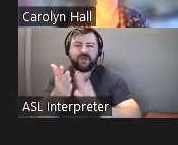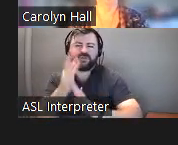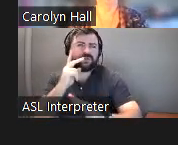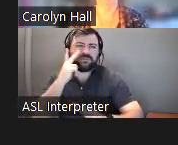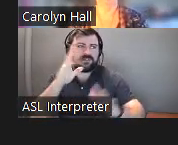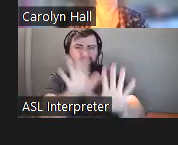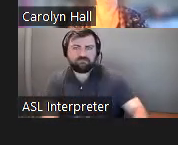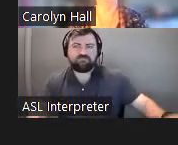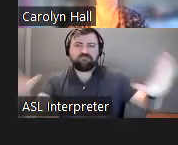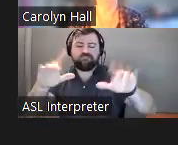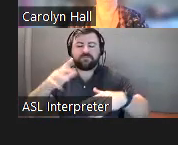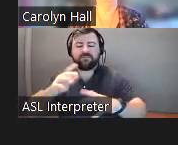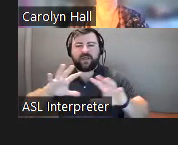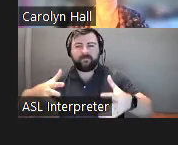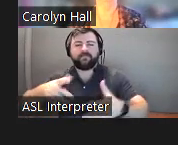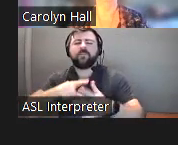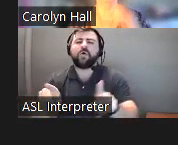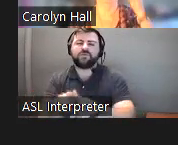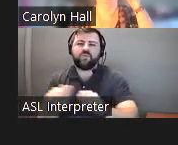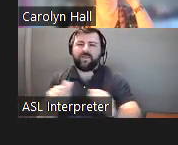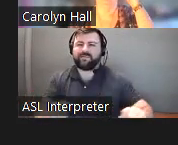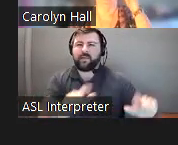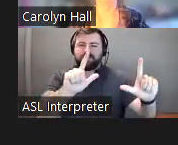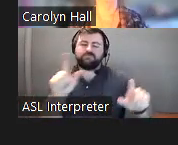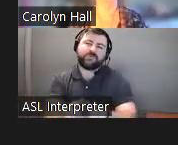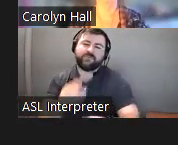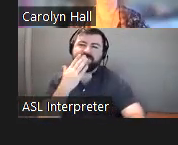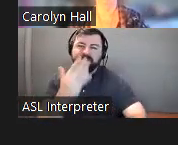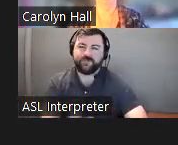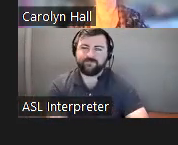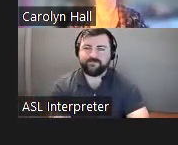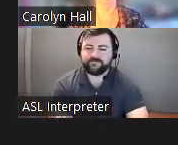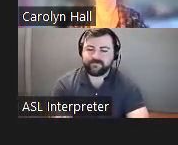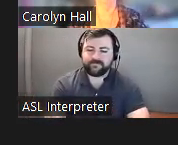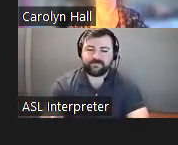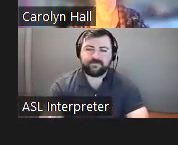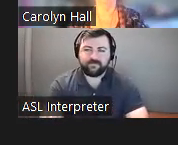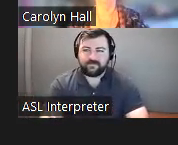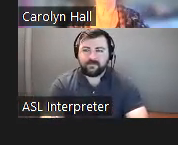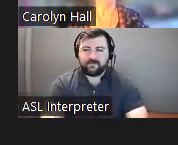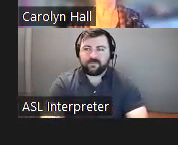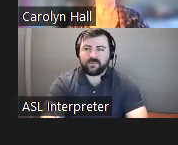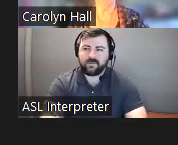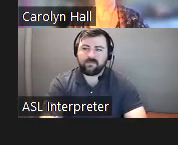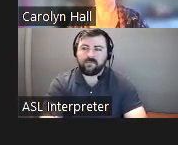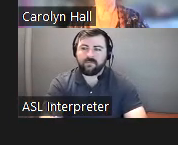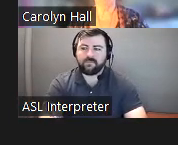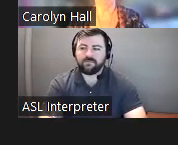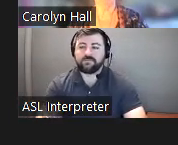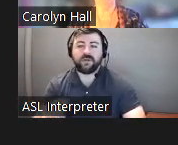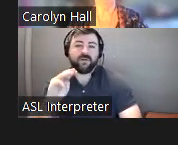gallery along with the slide deck. Thank you. Thank you, Marina. And I do see